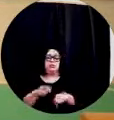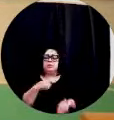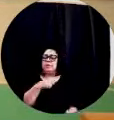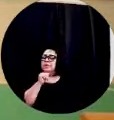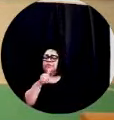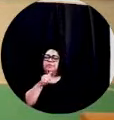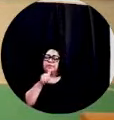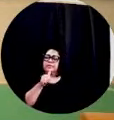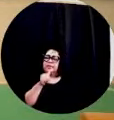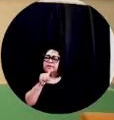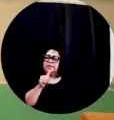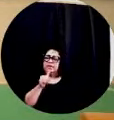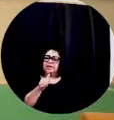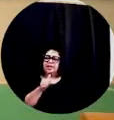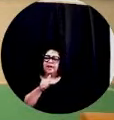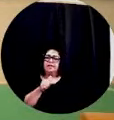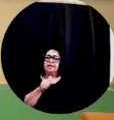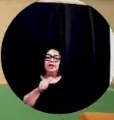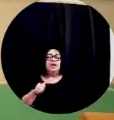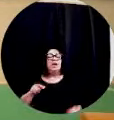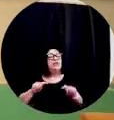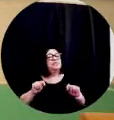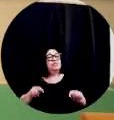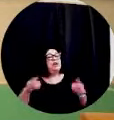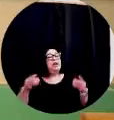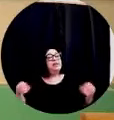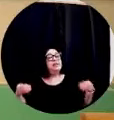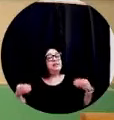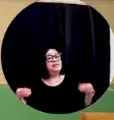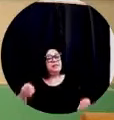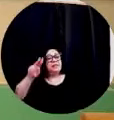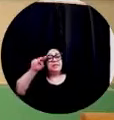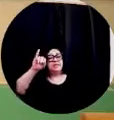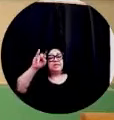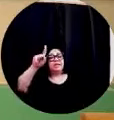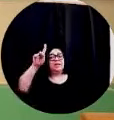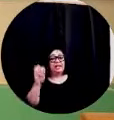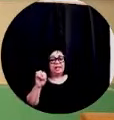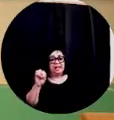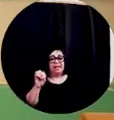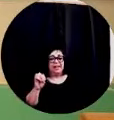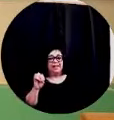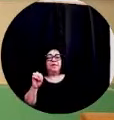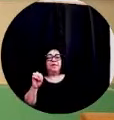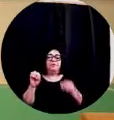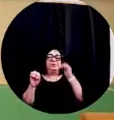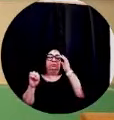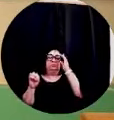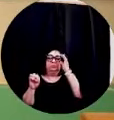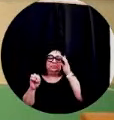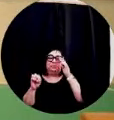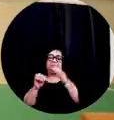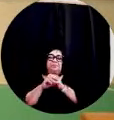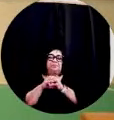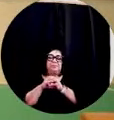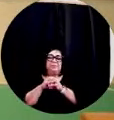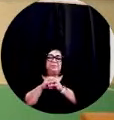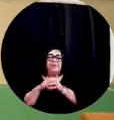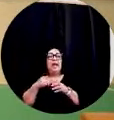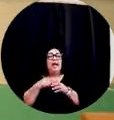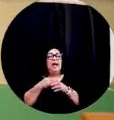Nike nor doing a commercial, but if they'd like to give my grandson something, I'd be more than happy. I'm